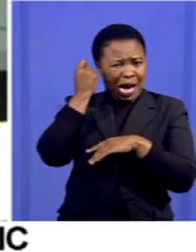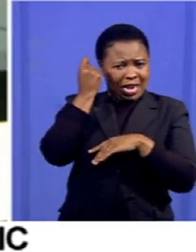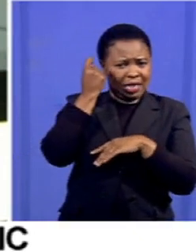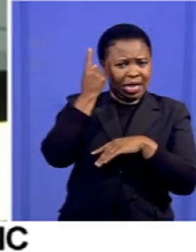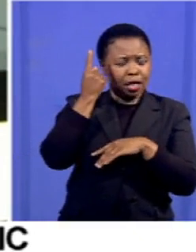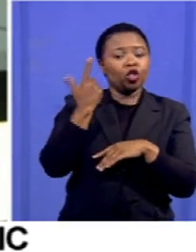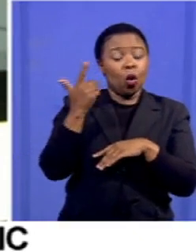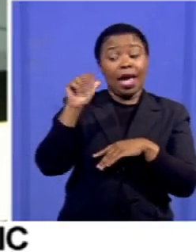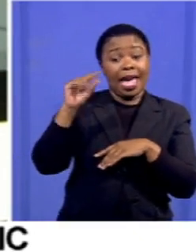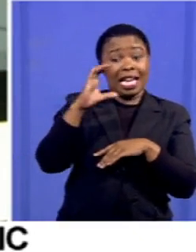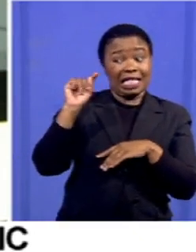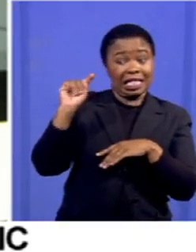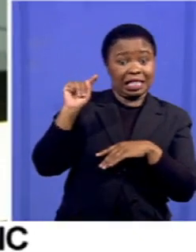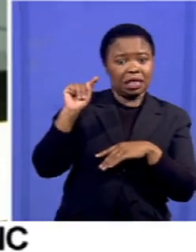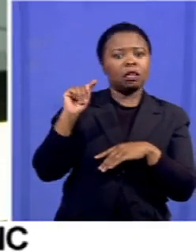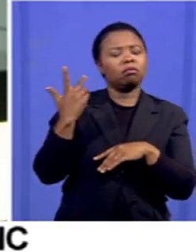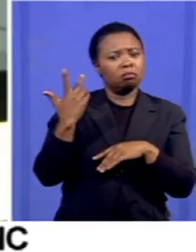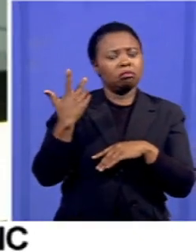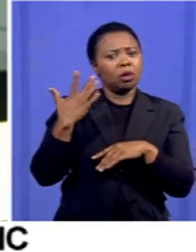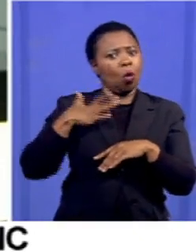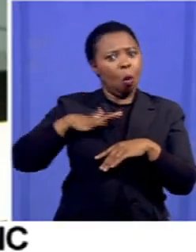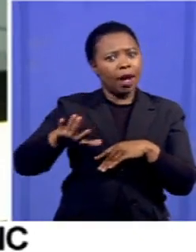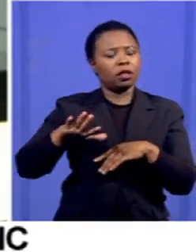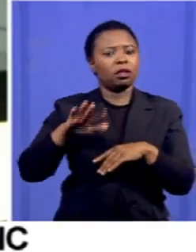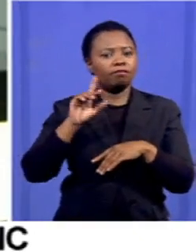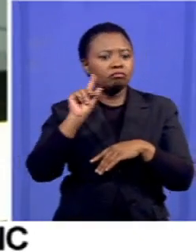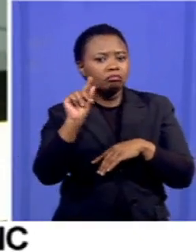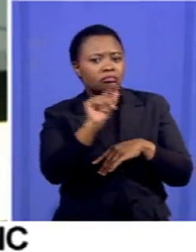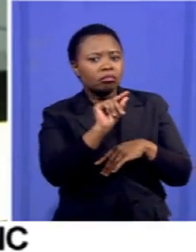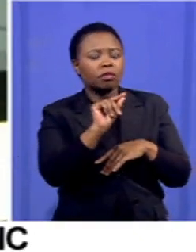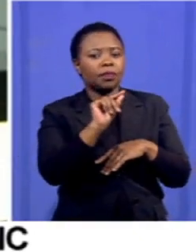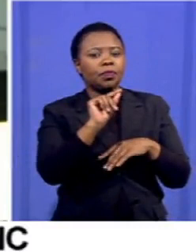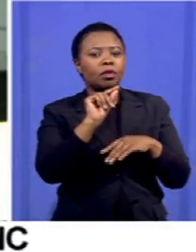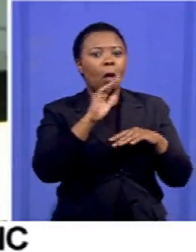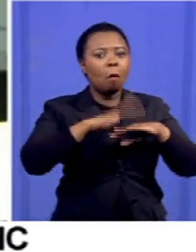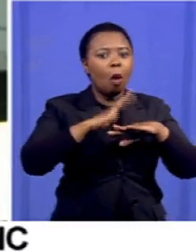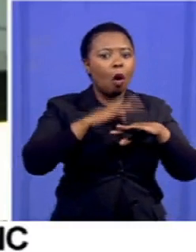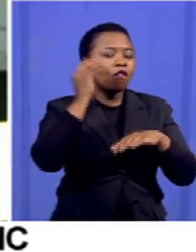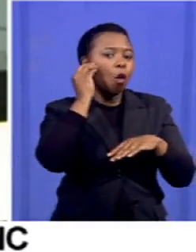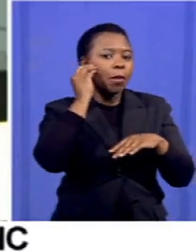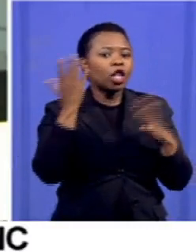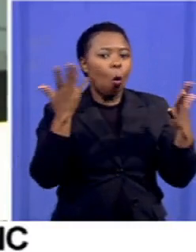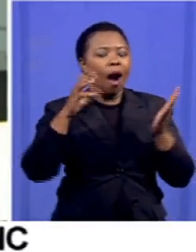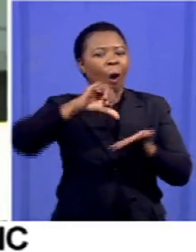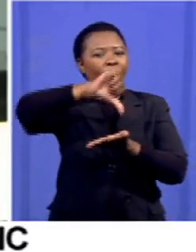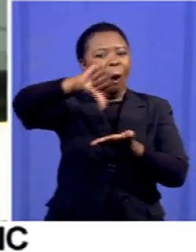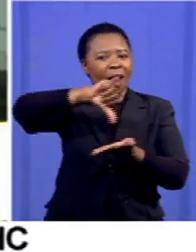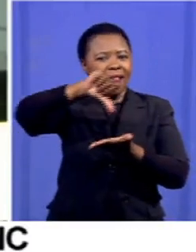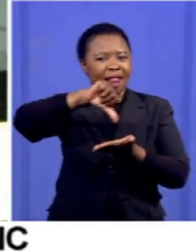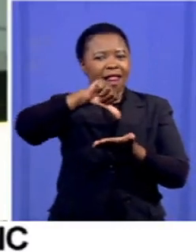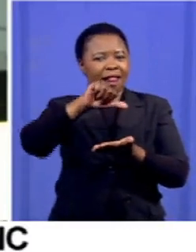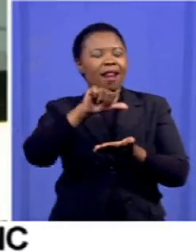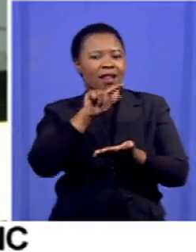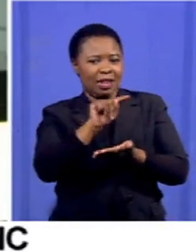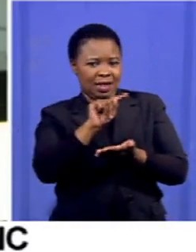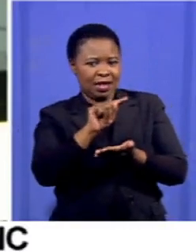very keen for there to be exploration in the area of oil and gas. Now, we know that these particular